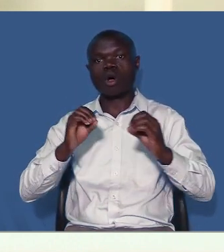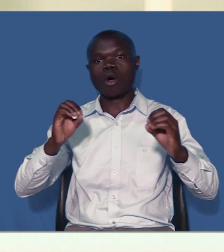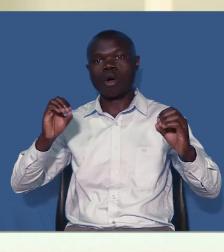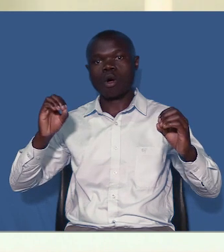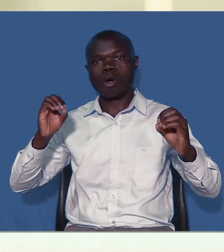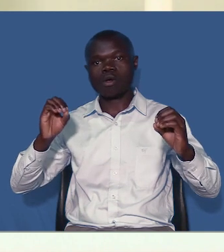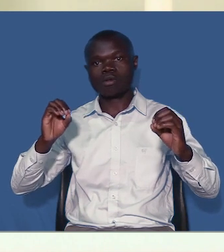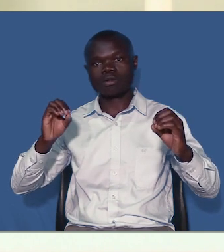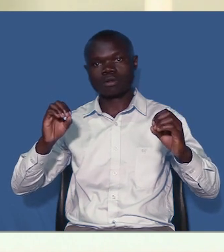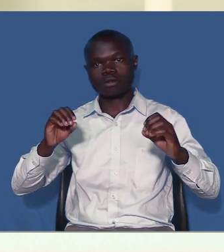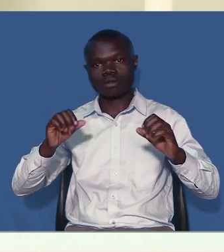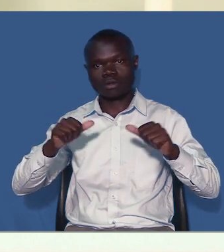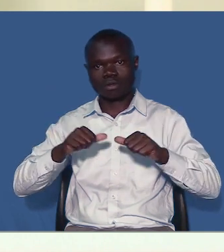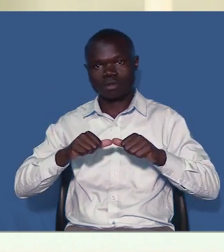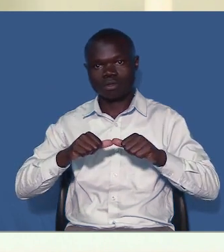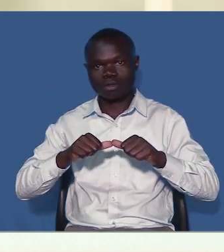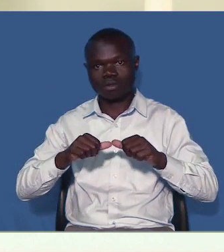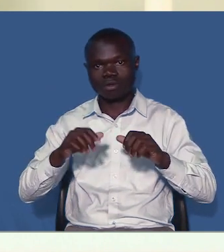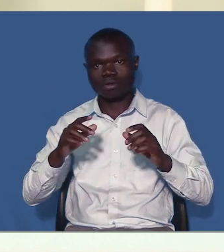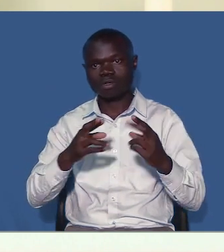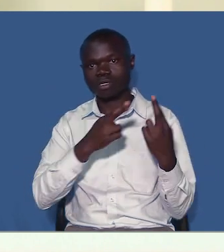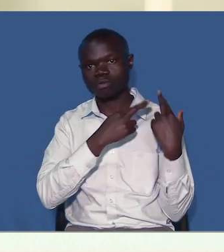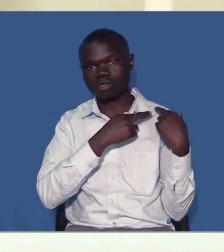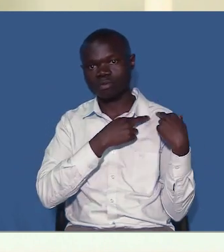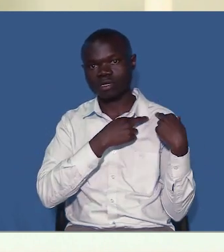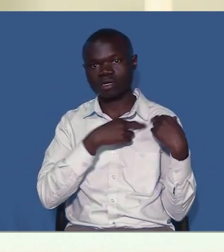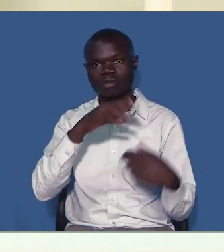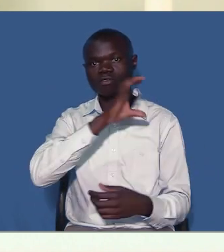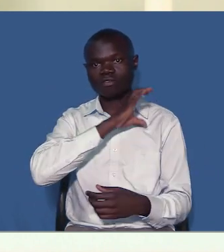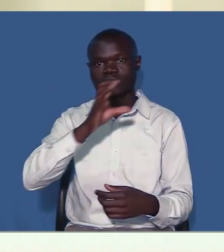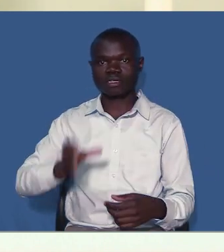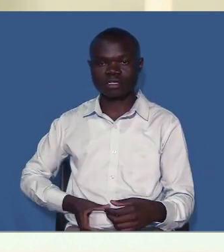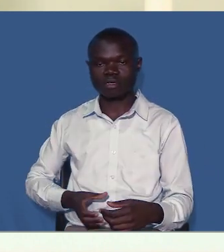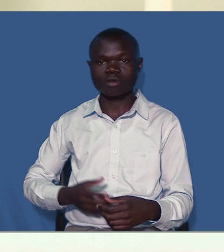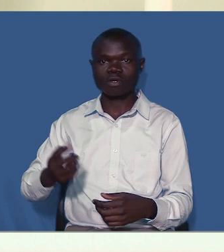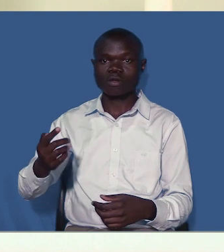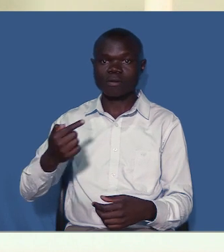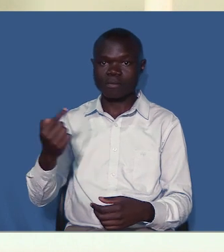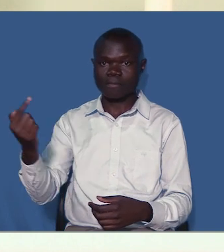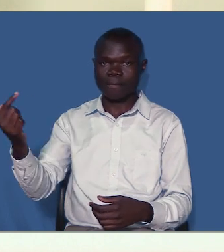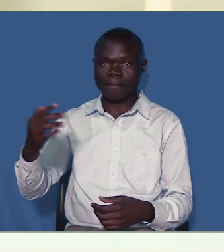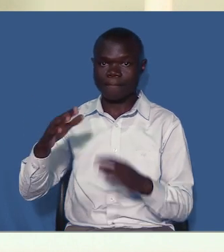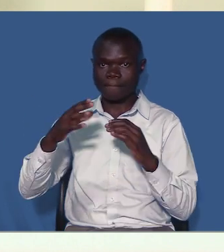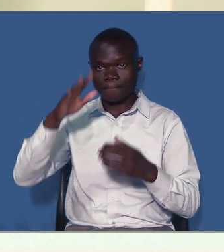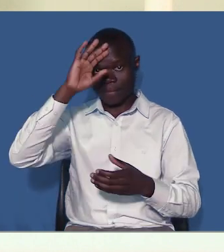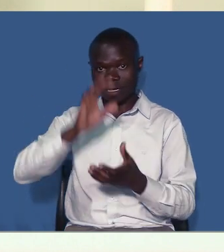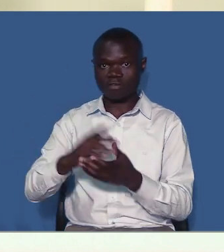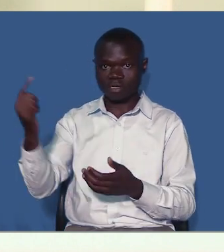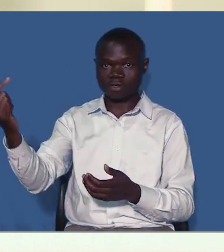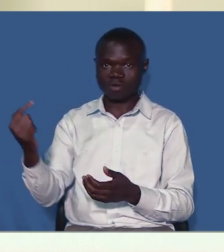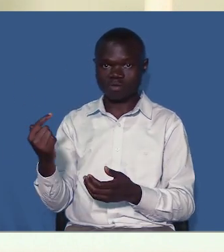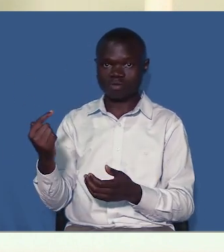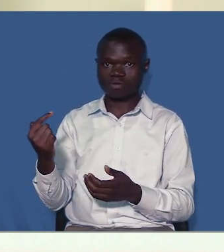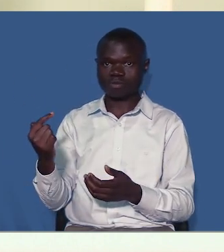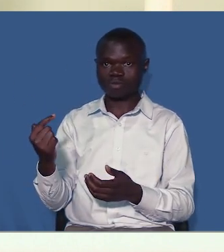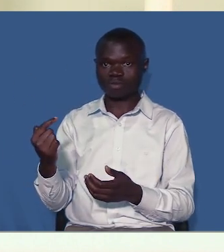Christians. We, the believers, are called to embrace a new way of life, and we live according to the teachings